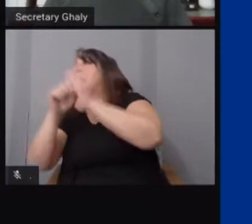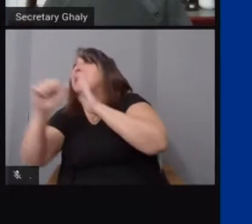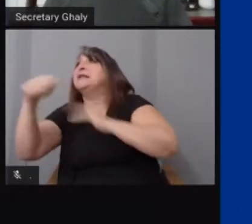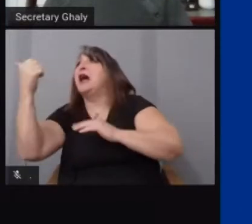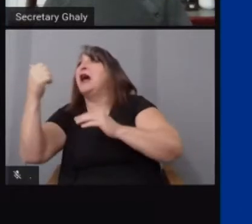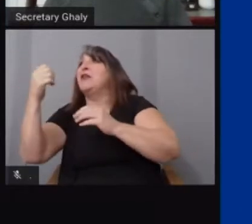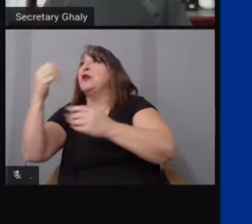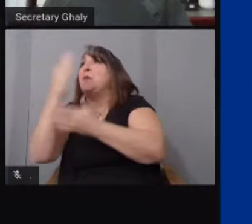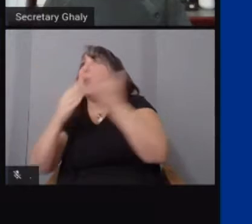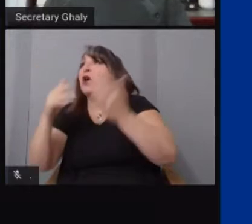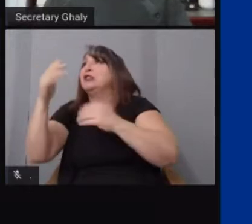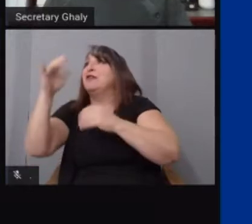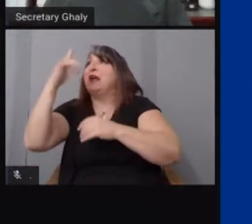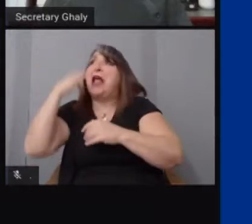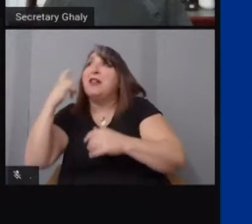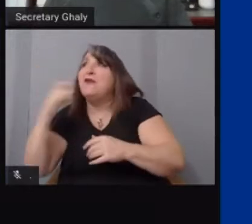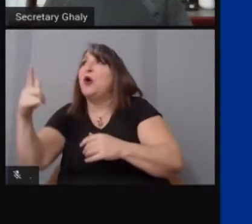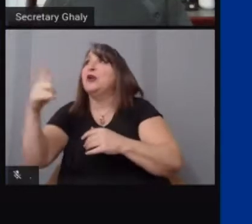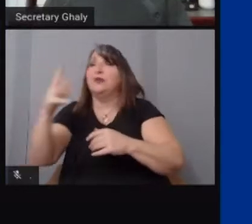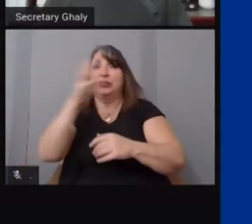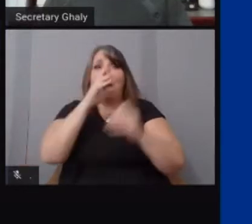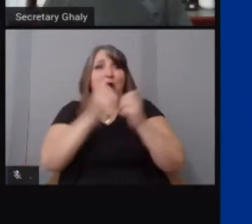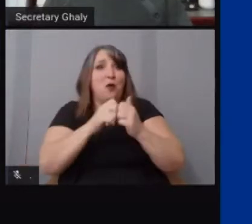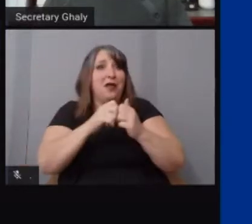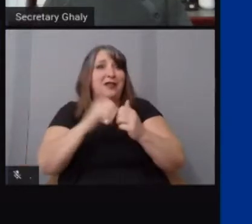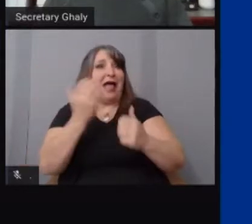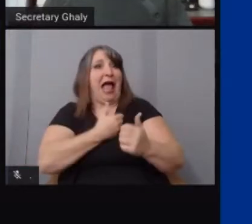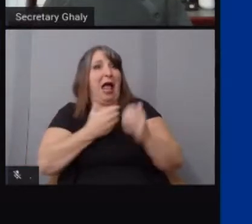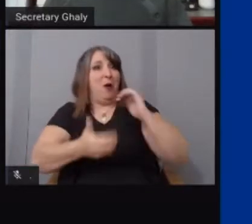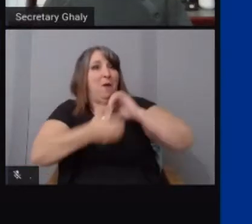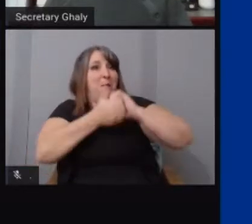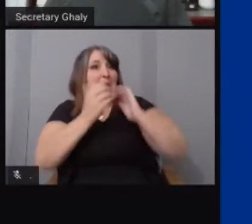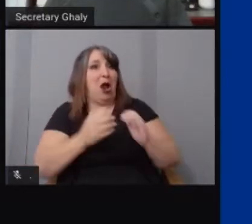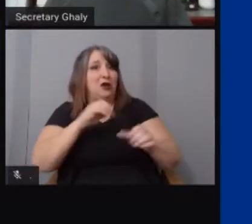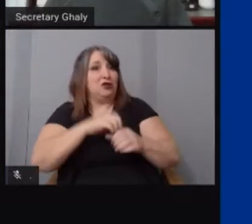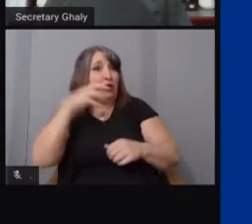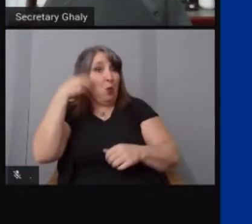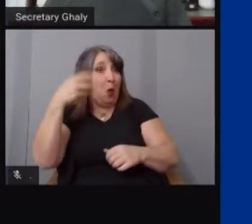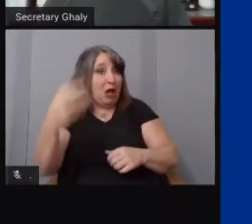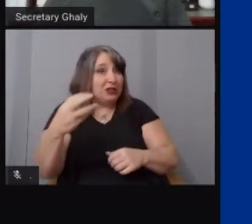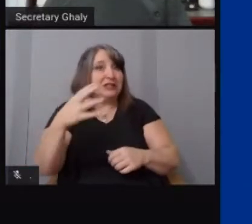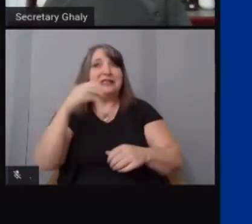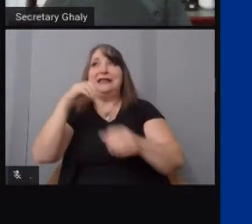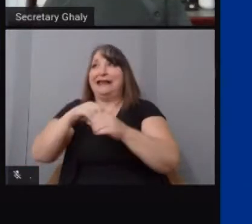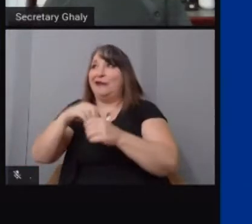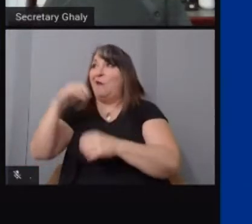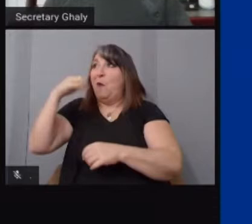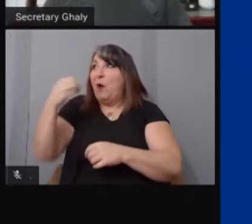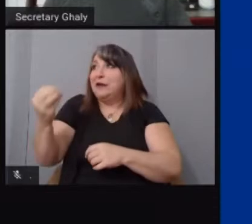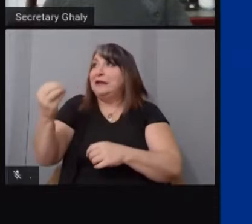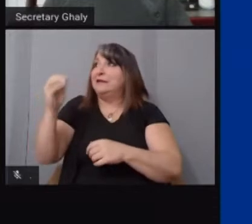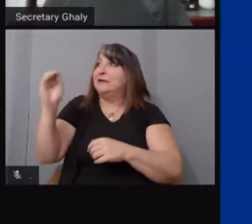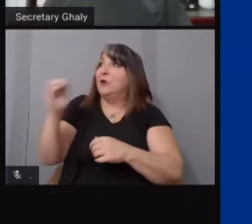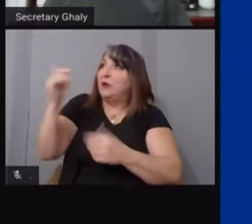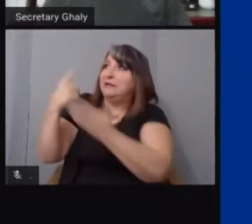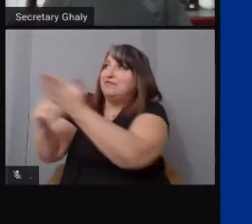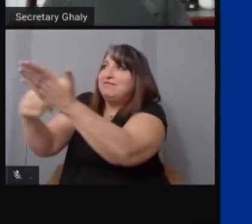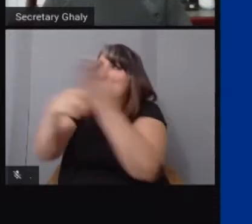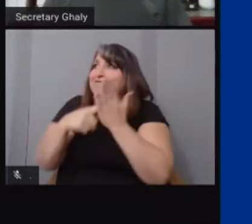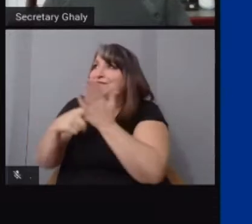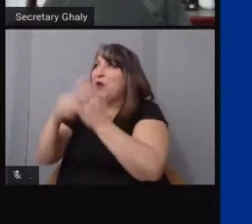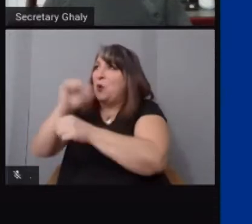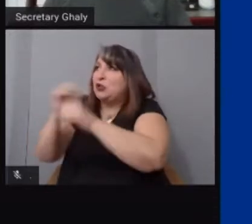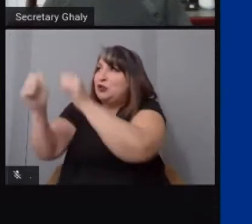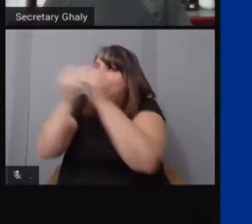partners in Washington and Oregon. We've discussed this with many of our public health leaders across the state. And